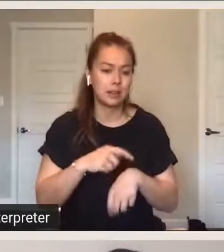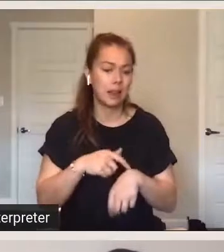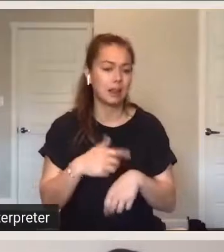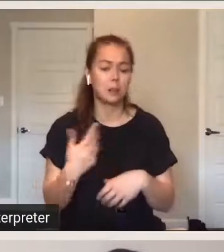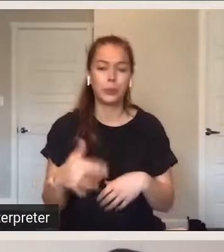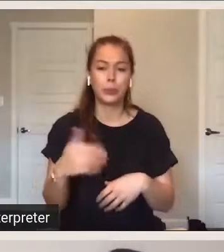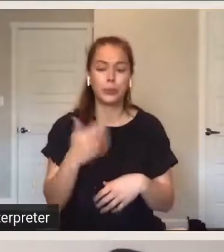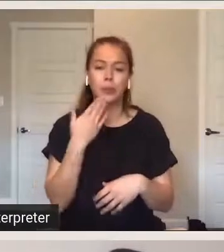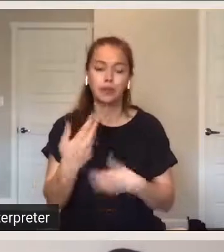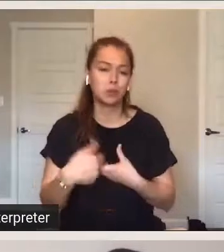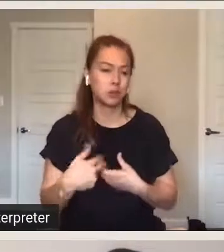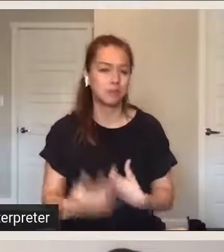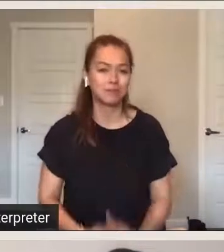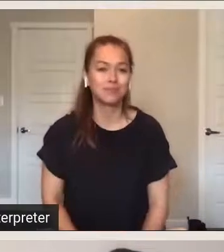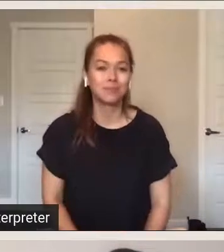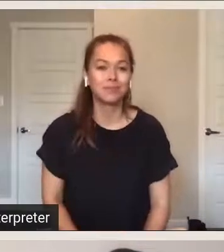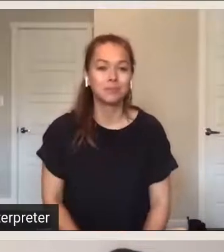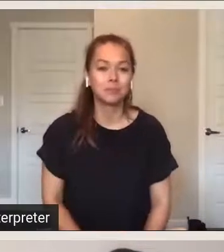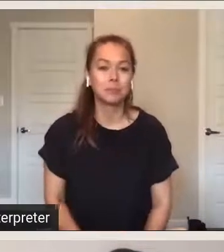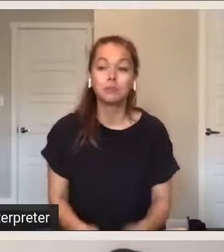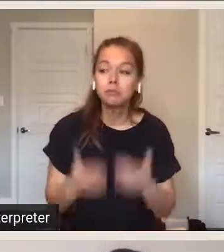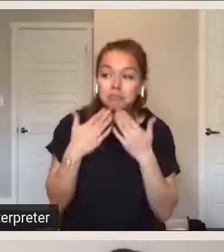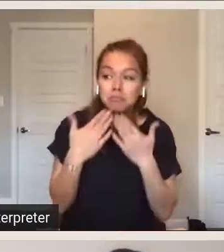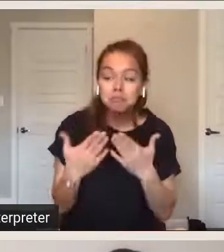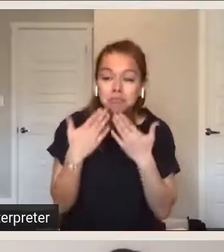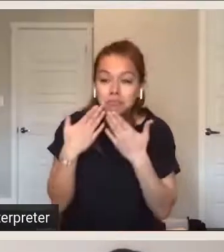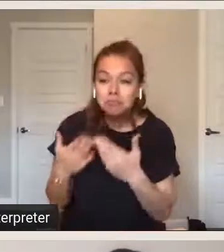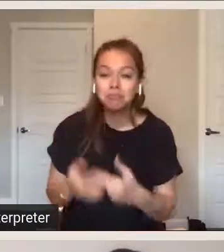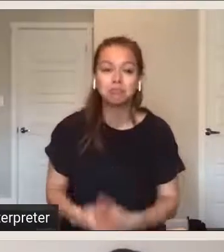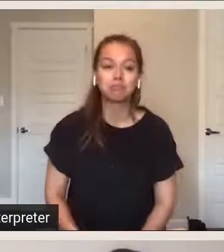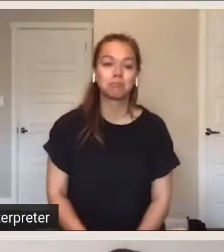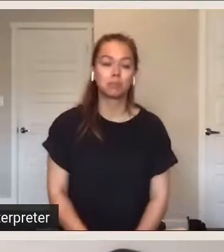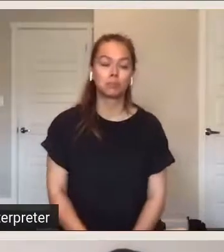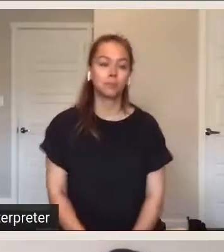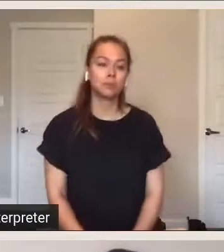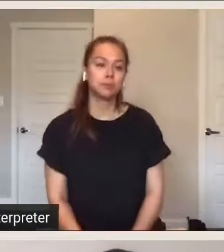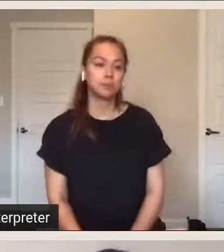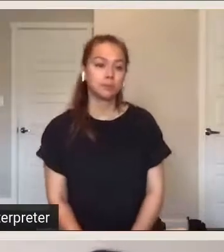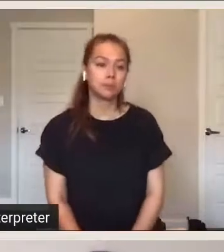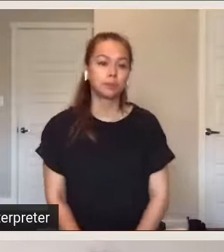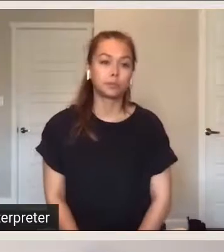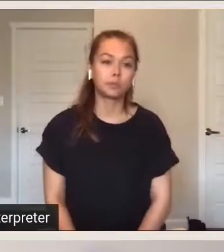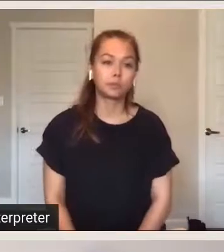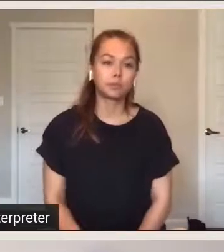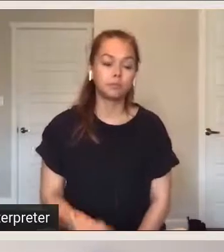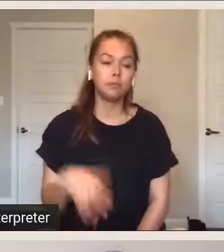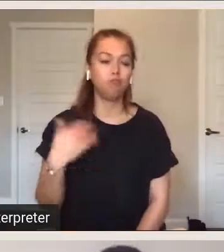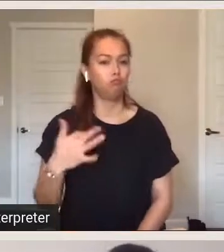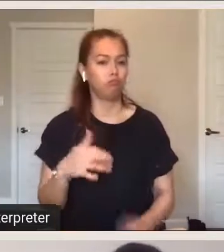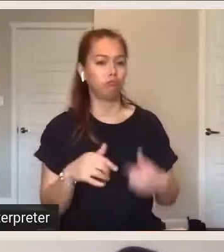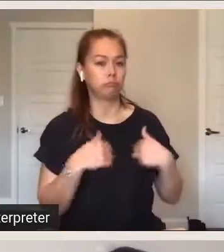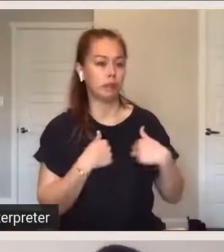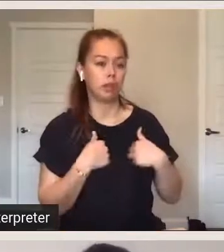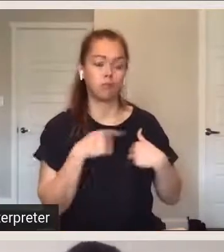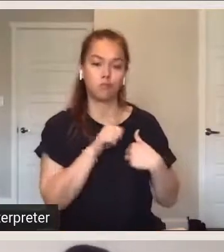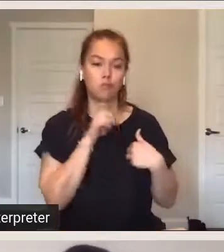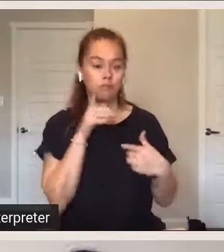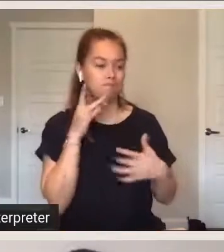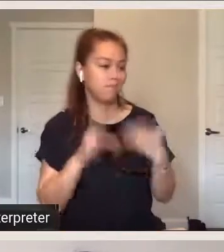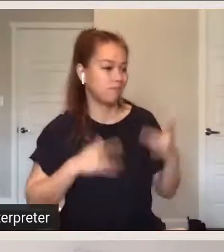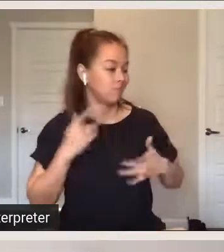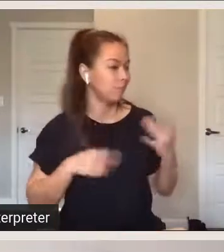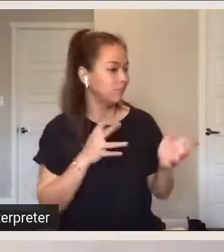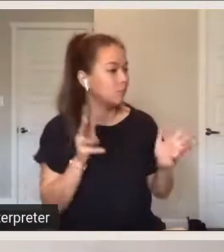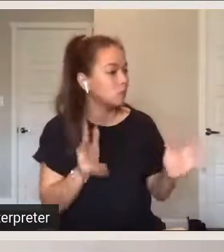Kelly. Thanks for having us. Great. I am so excited to chat about this film. I mean, first off, I really want